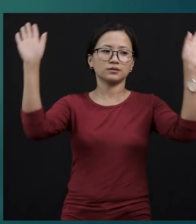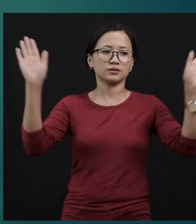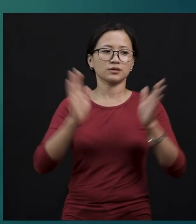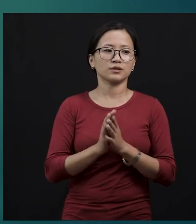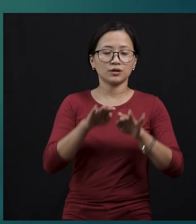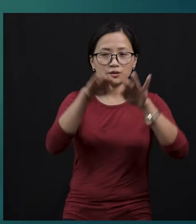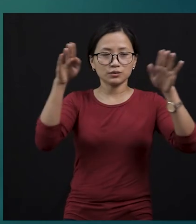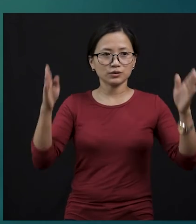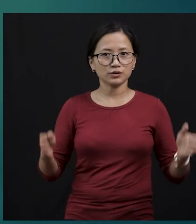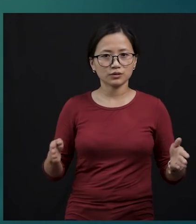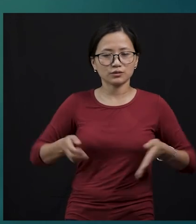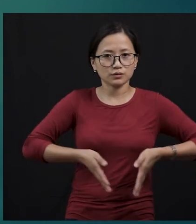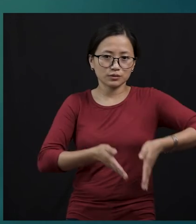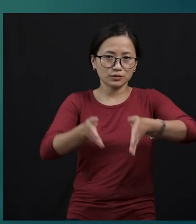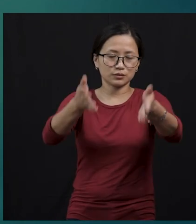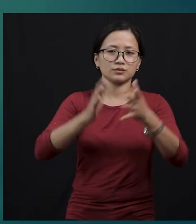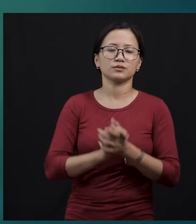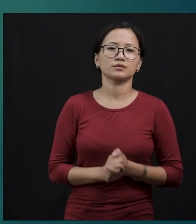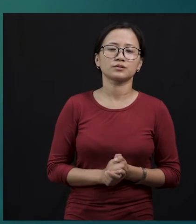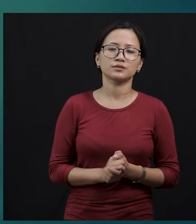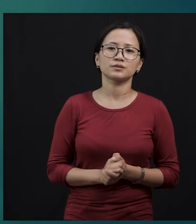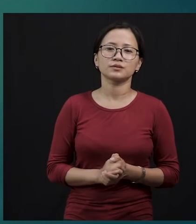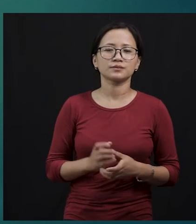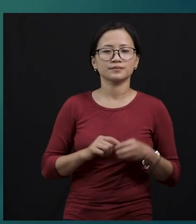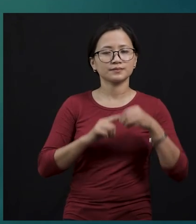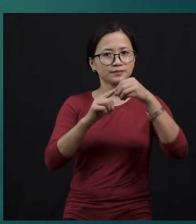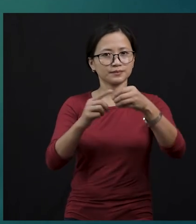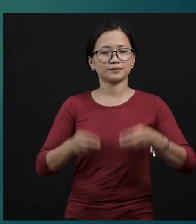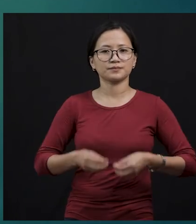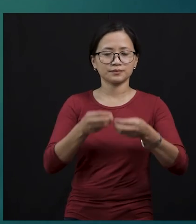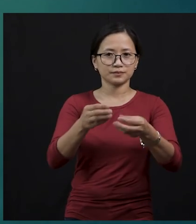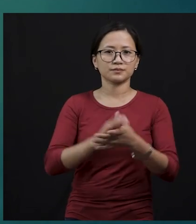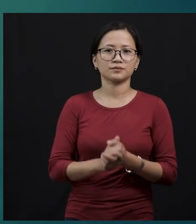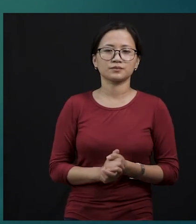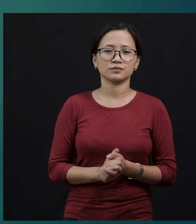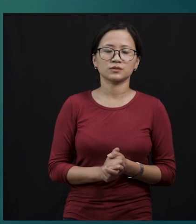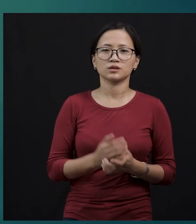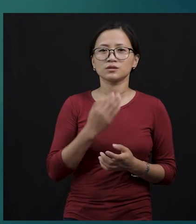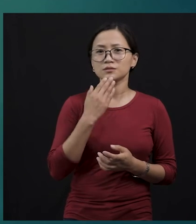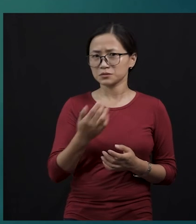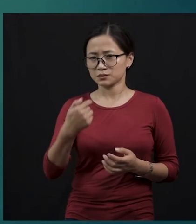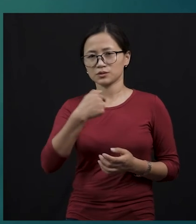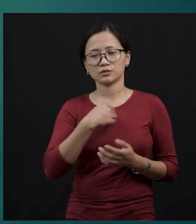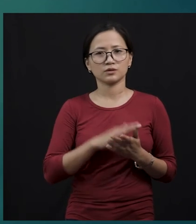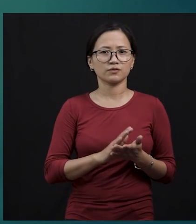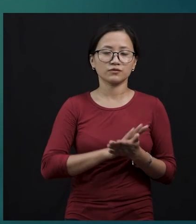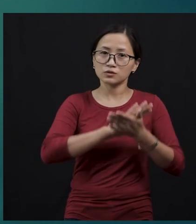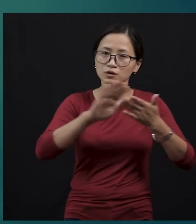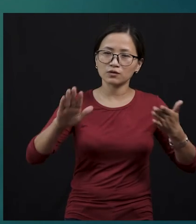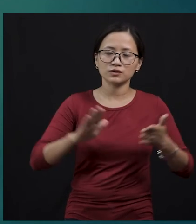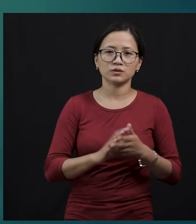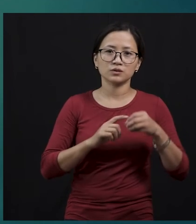the rivers. These are the 4 questions that is given for you. You have to thank me because I've solved the question for all of you,